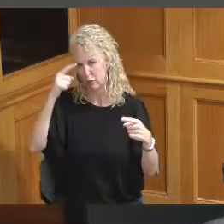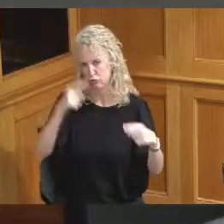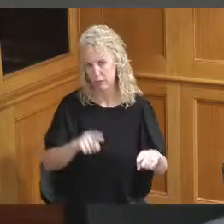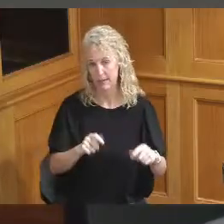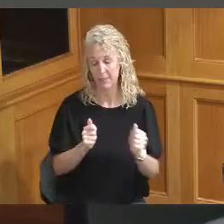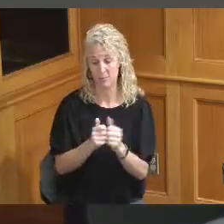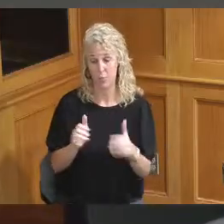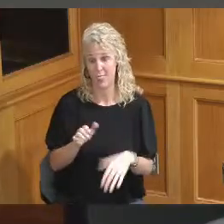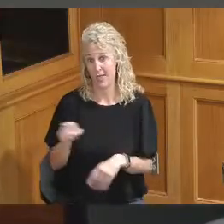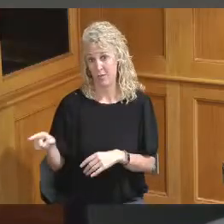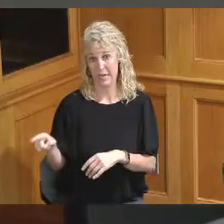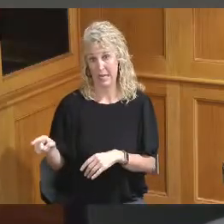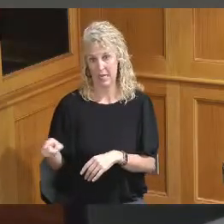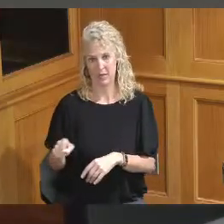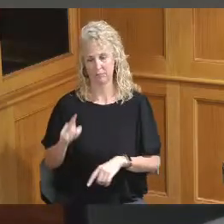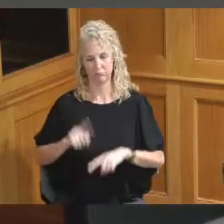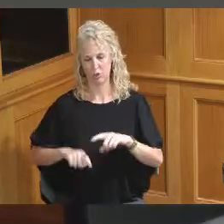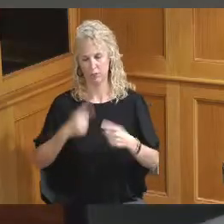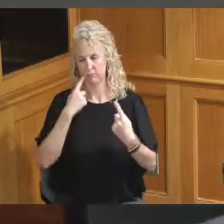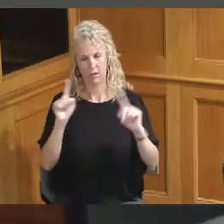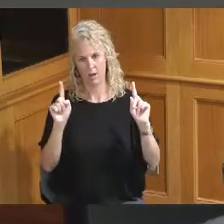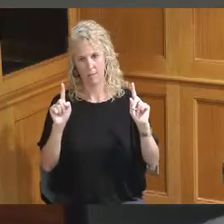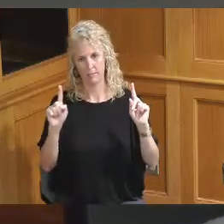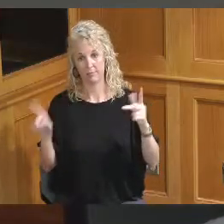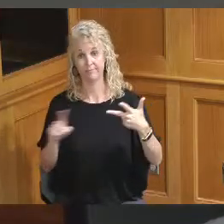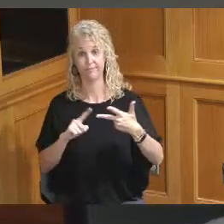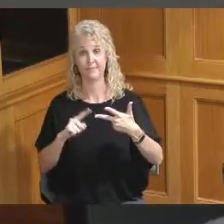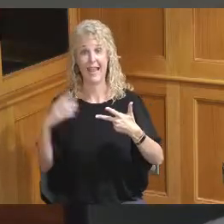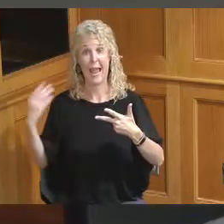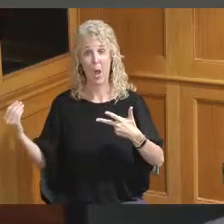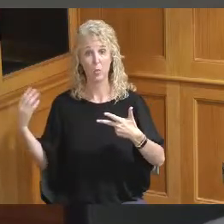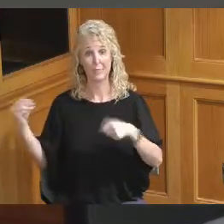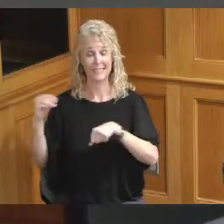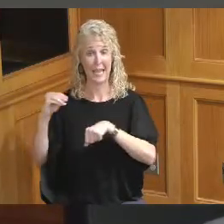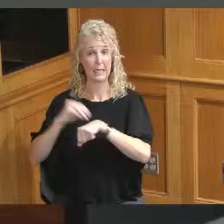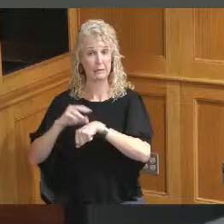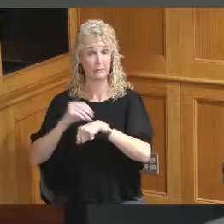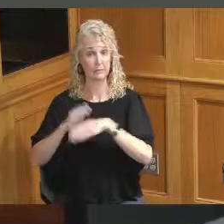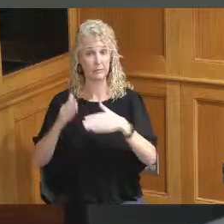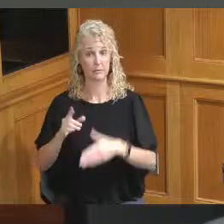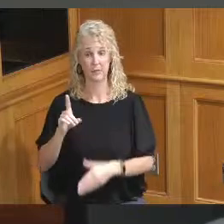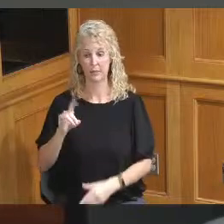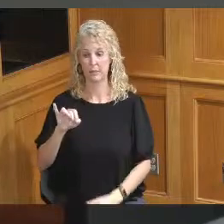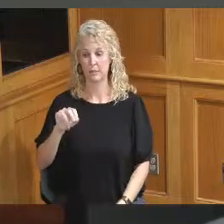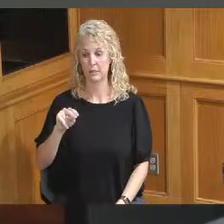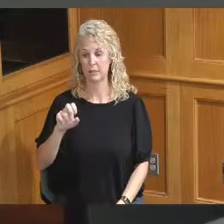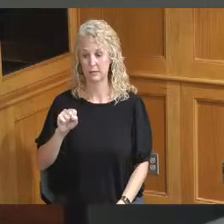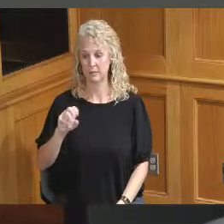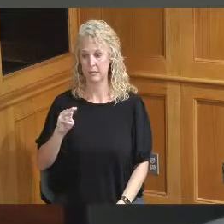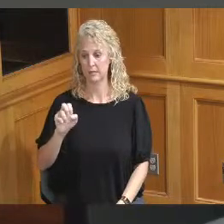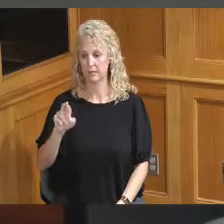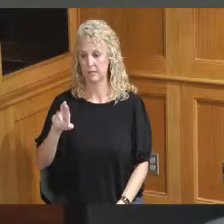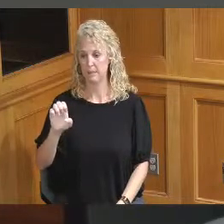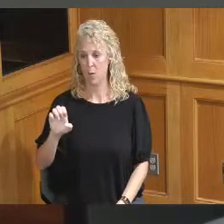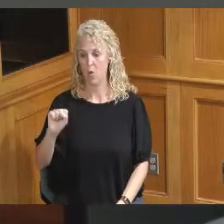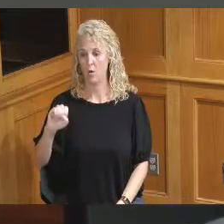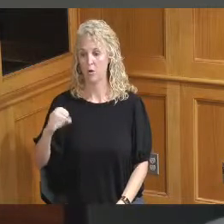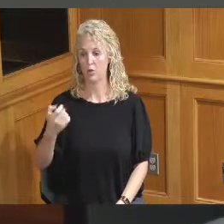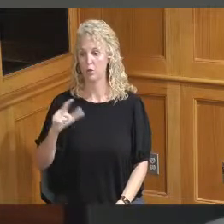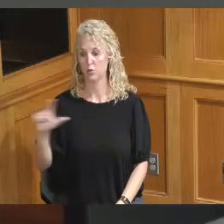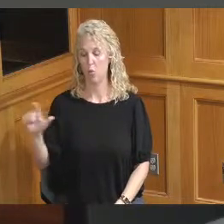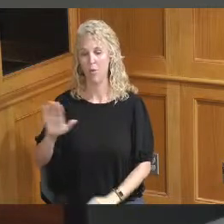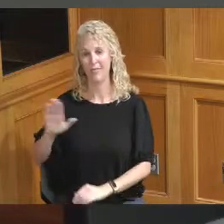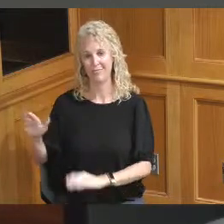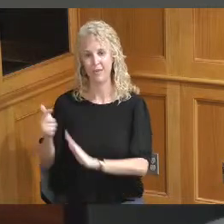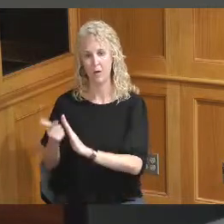his assistance, we wouldn't be here. Our outside counsel firm, Dinsmore & Scholl, George Vincent, Marty Dunn, Alex Linzer,